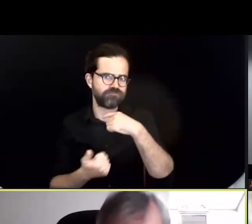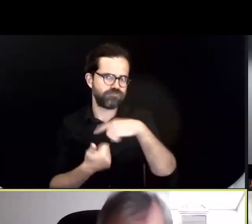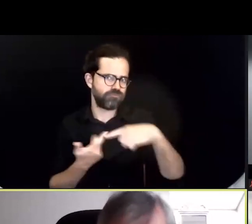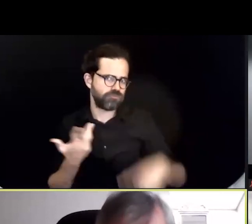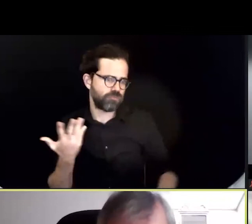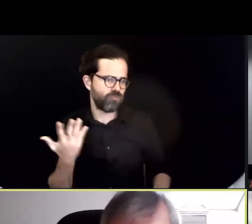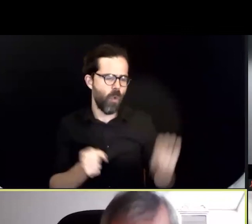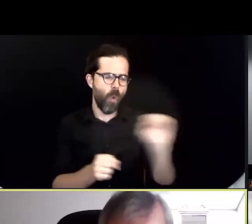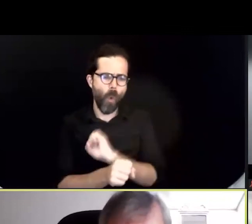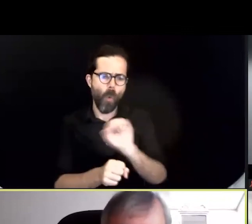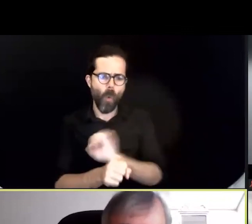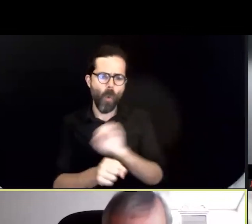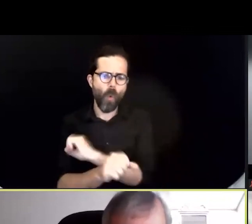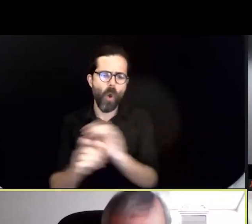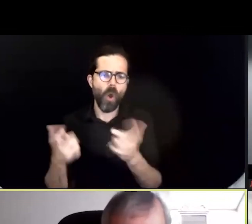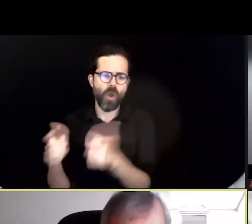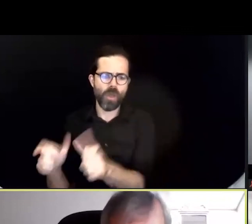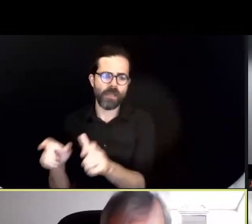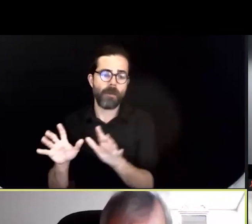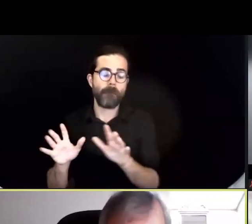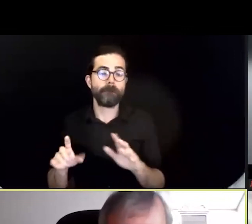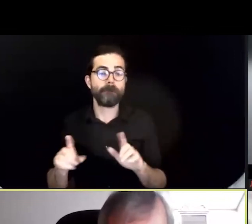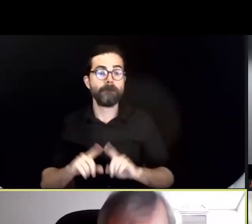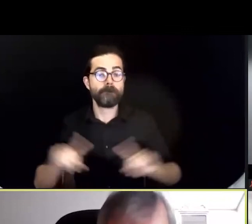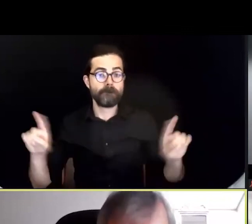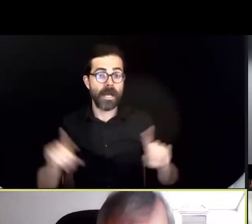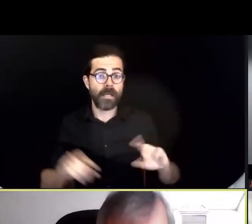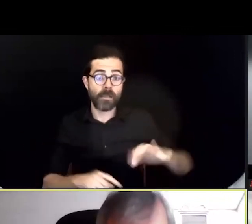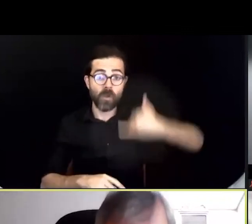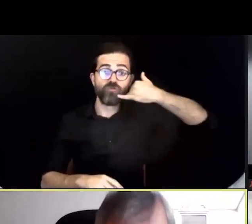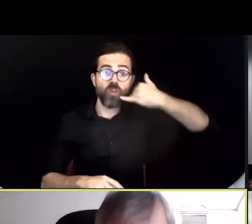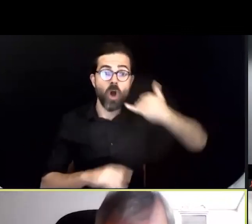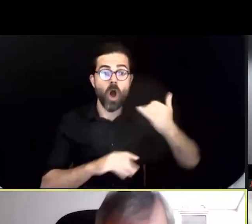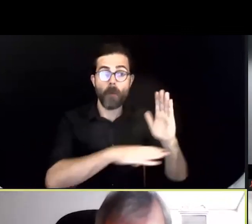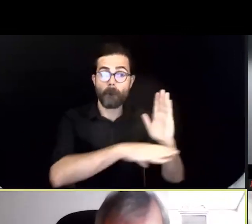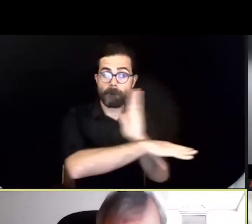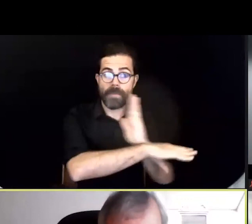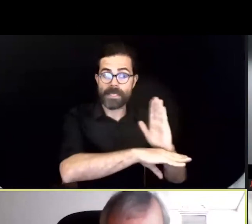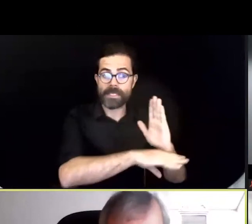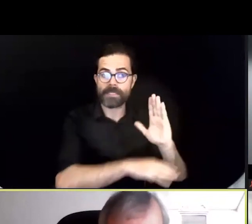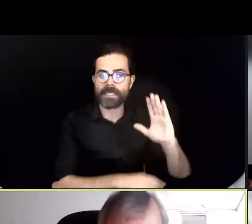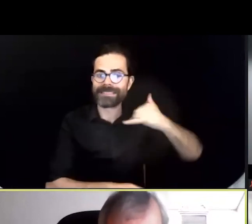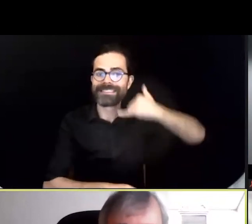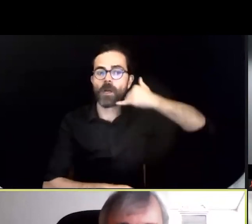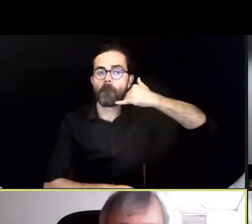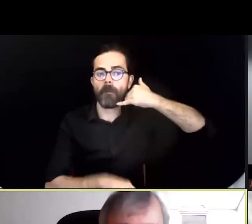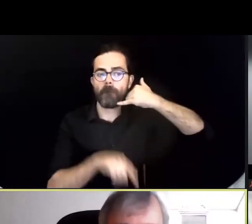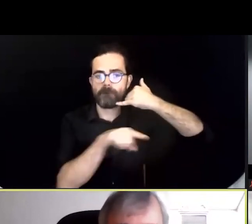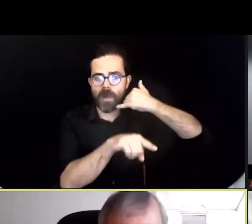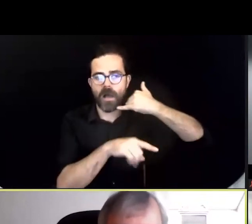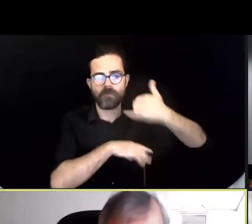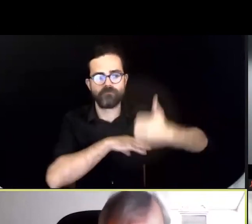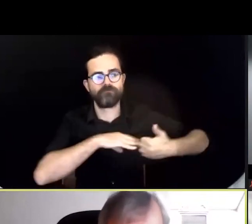the mainline services are starting to dominate rather than the specialist services. And I think that's the right way to